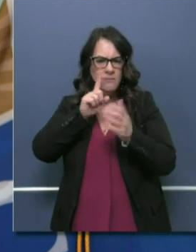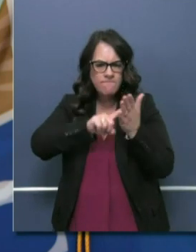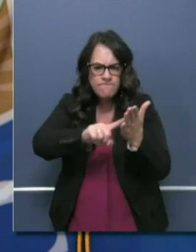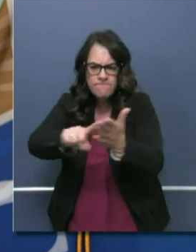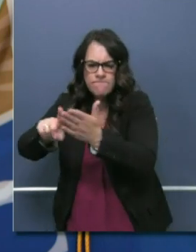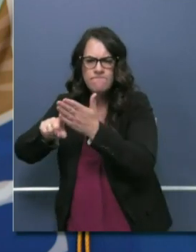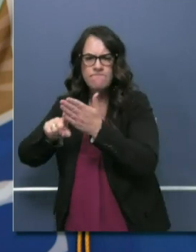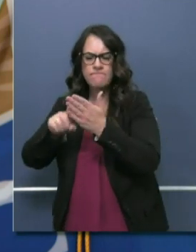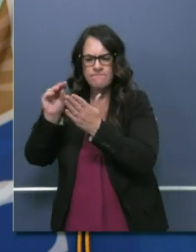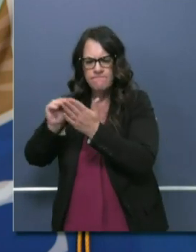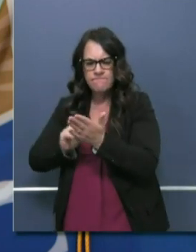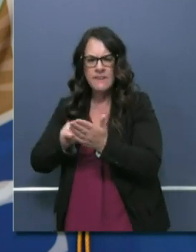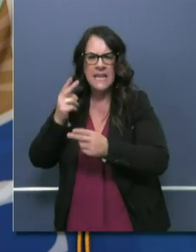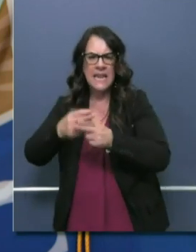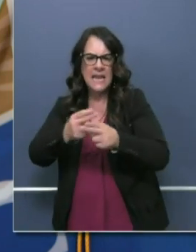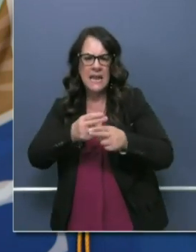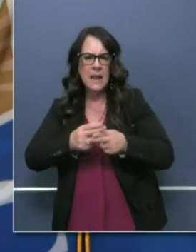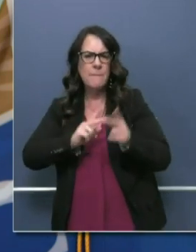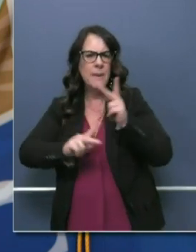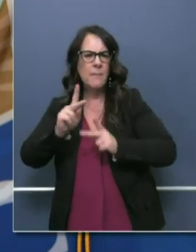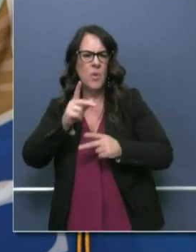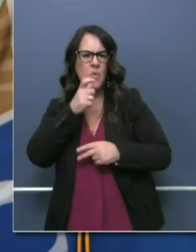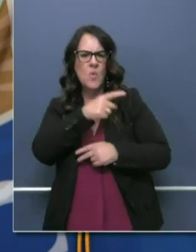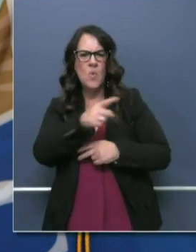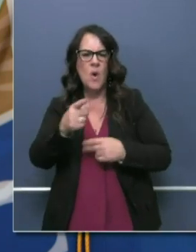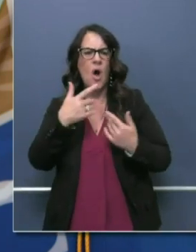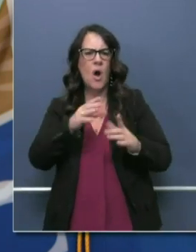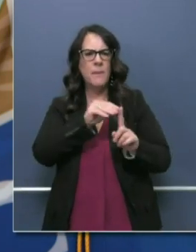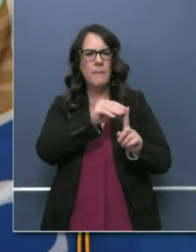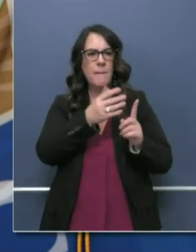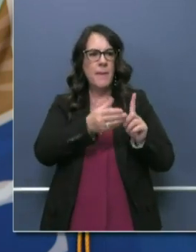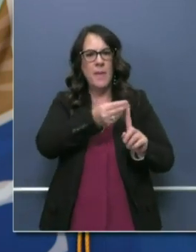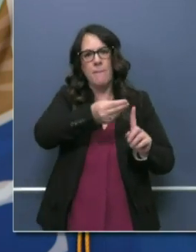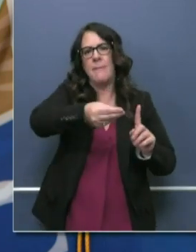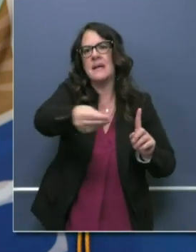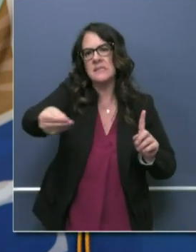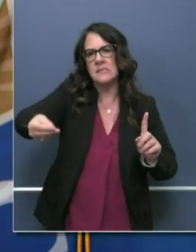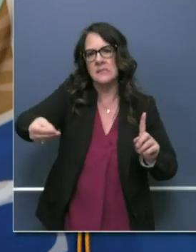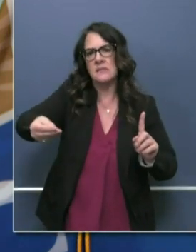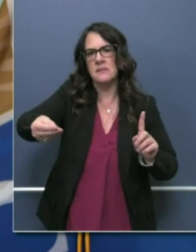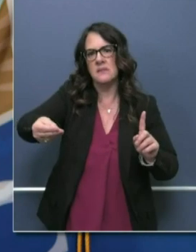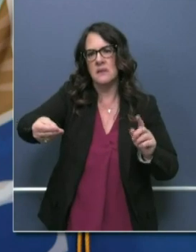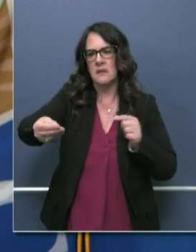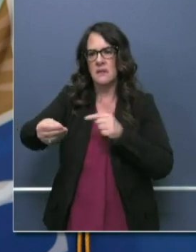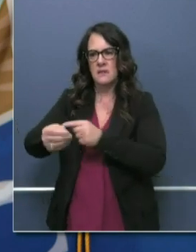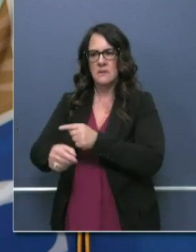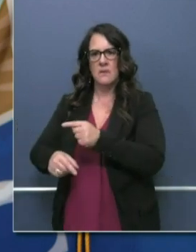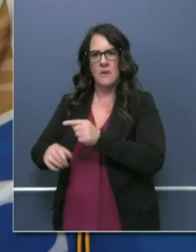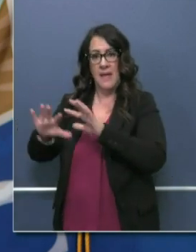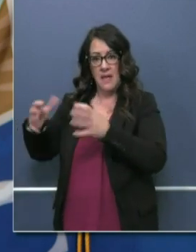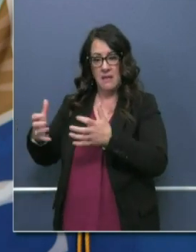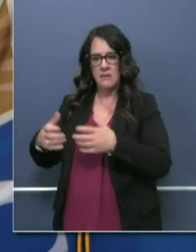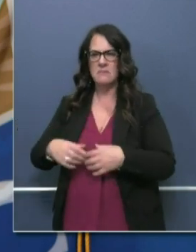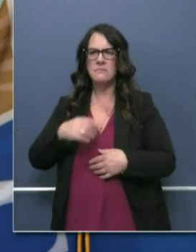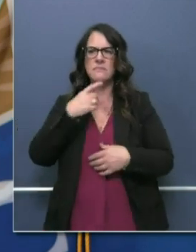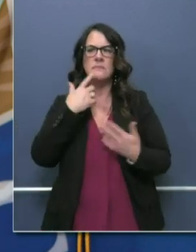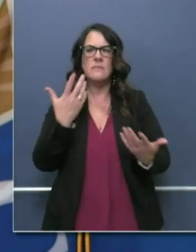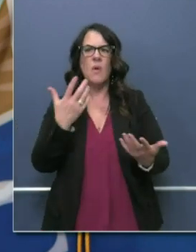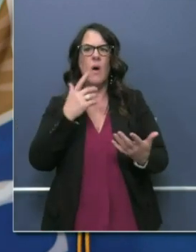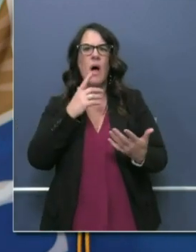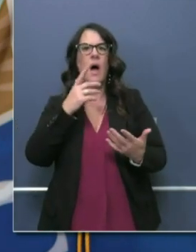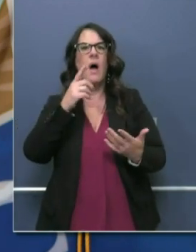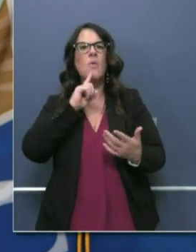are already doing that, if they're in big population centers, et cetera? Yeah. So all all counties have tracing capacity, but